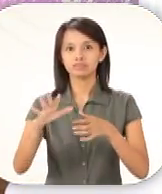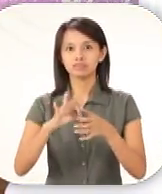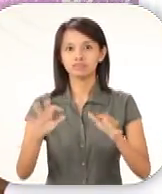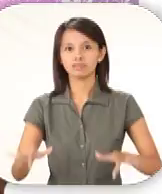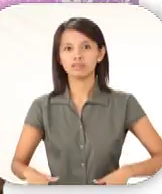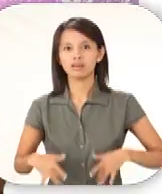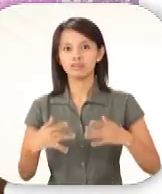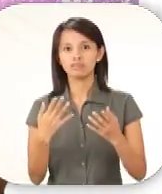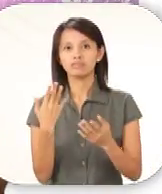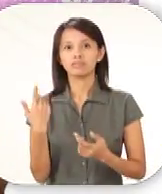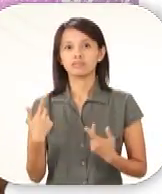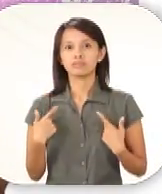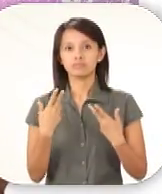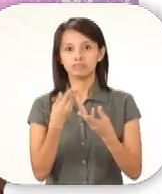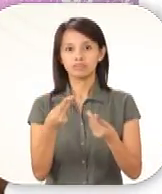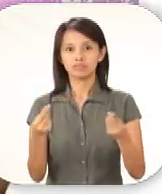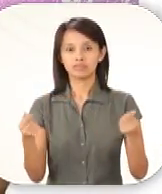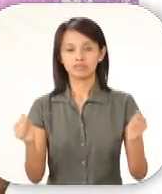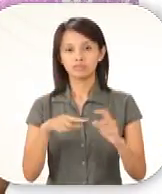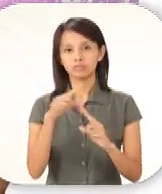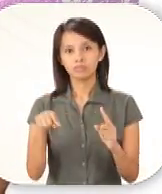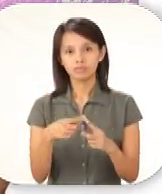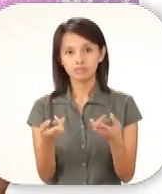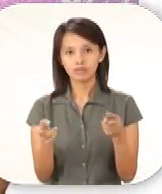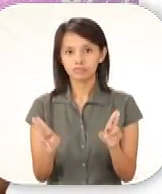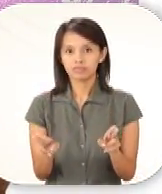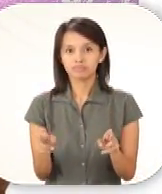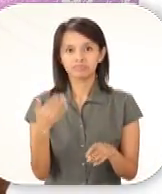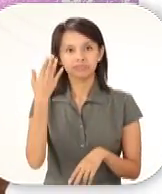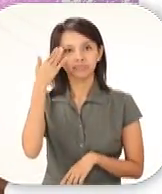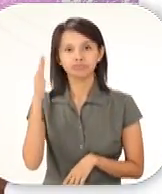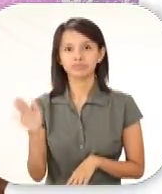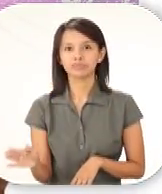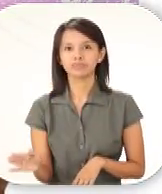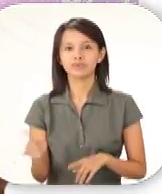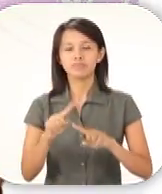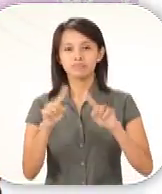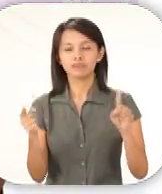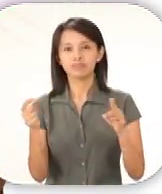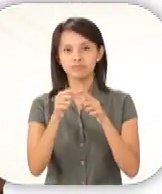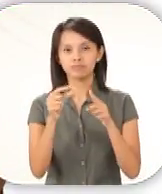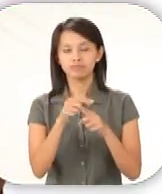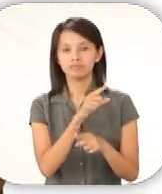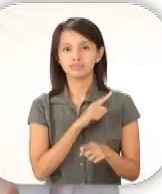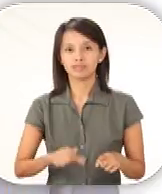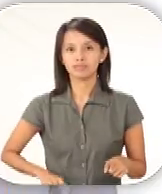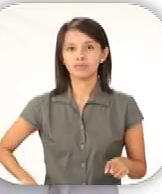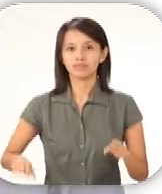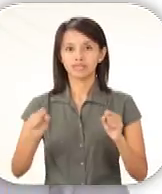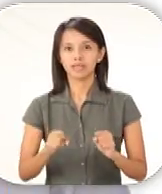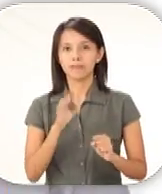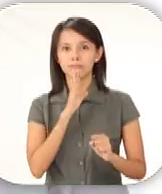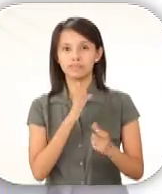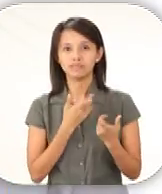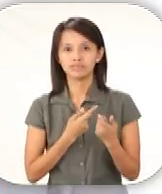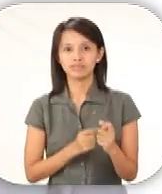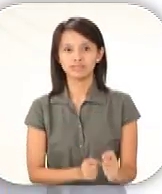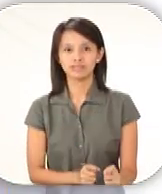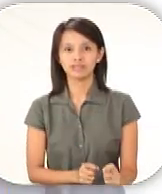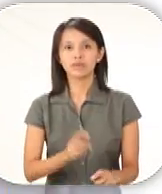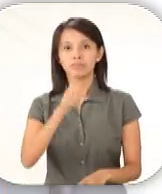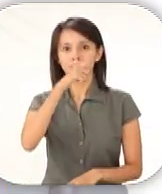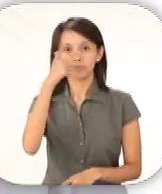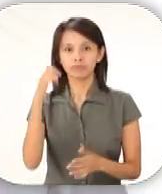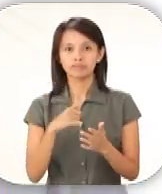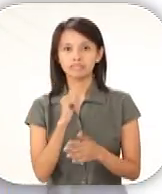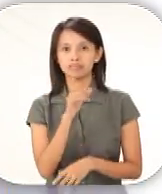be fullness of life, there will be healing. When will it happen? We do not know. But the word of the Lord